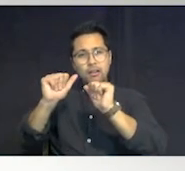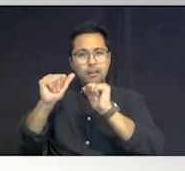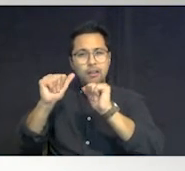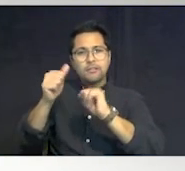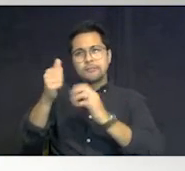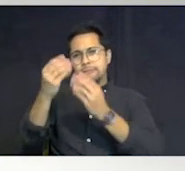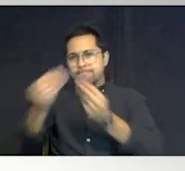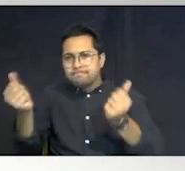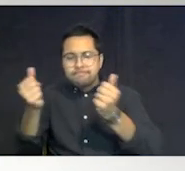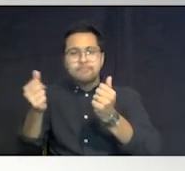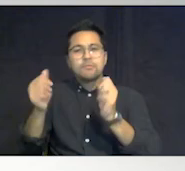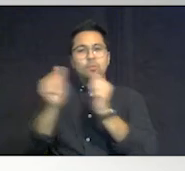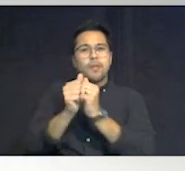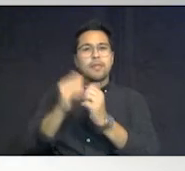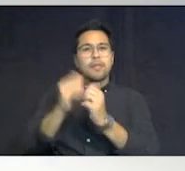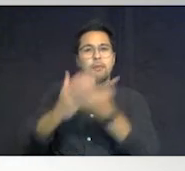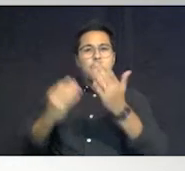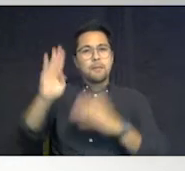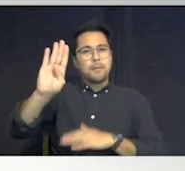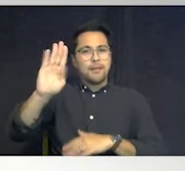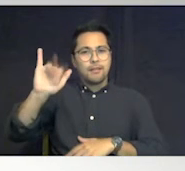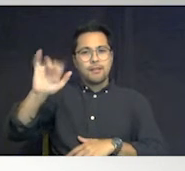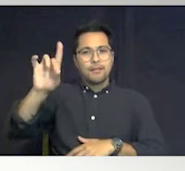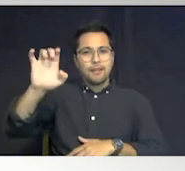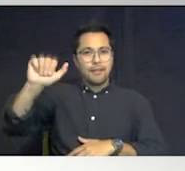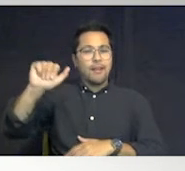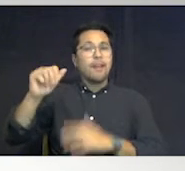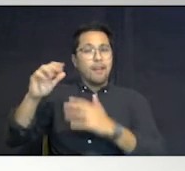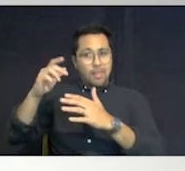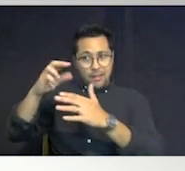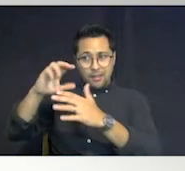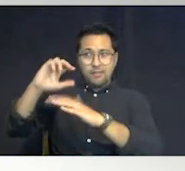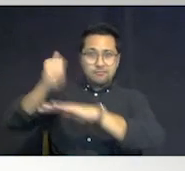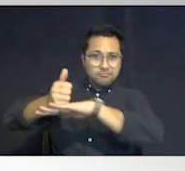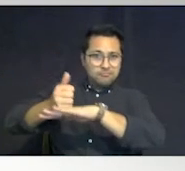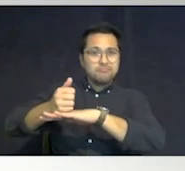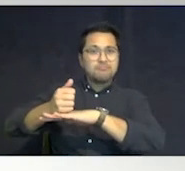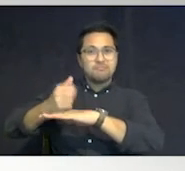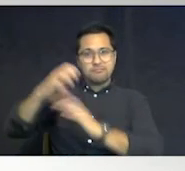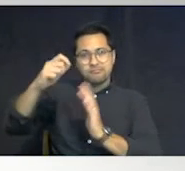and execute a legally binding written agreement reflecting that resolution.